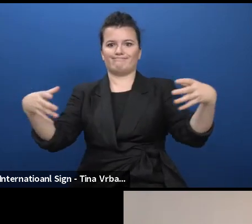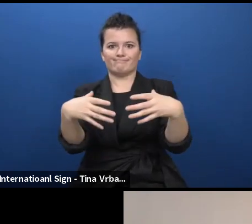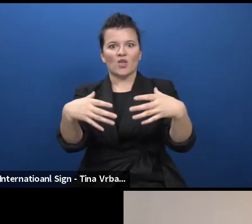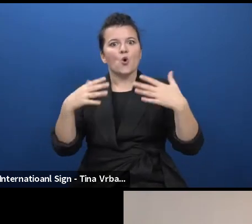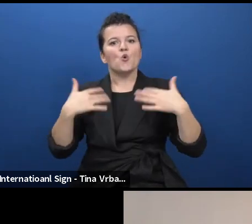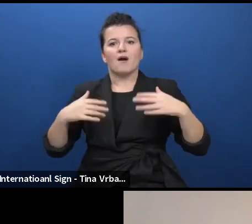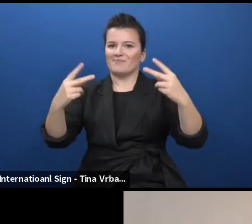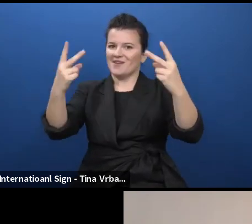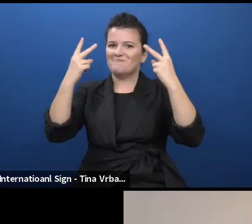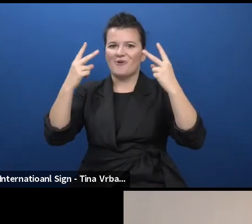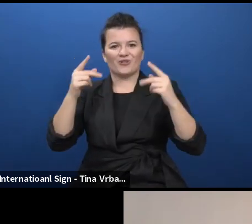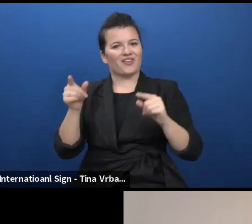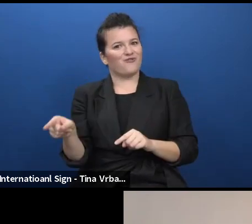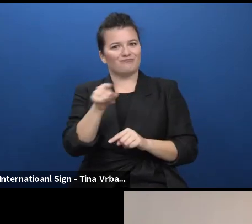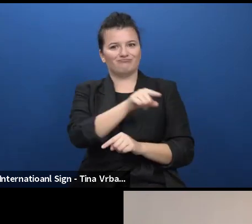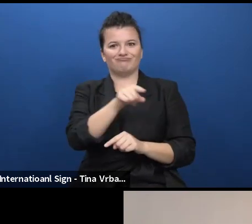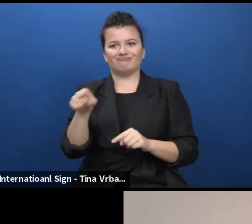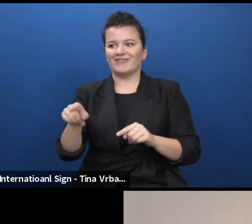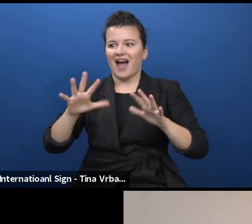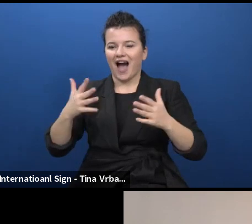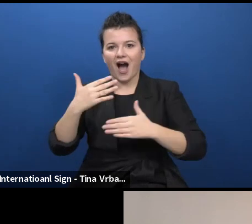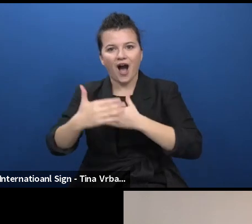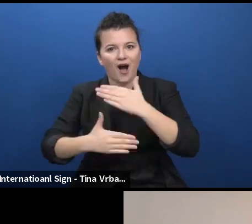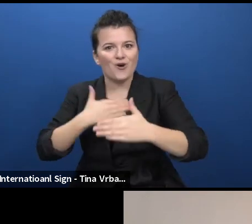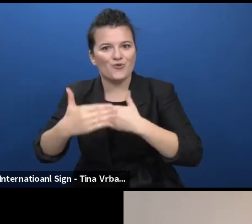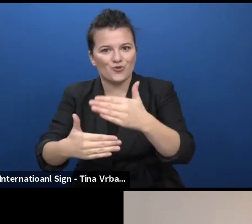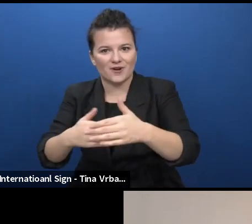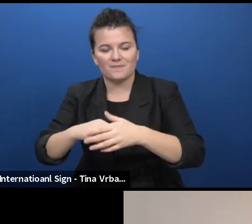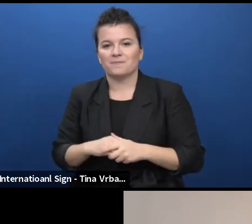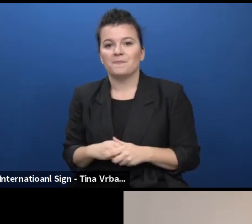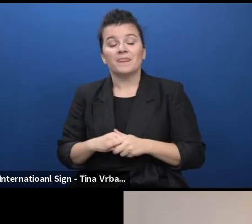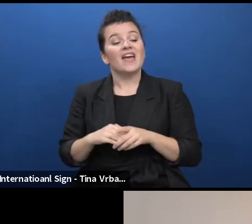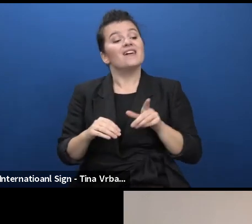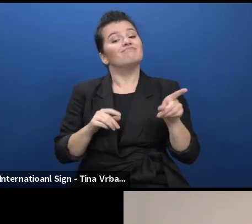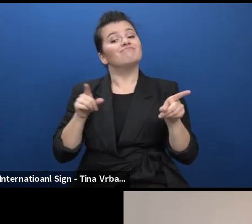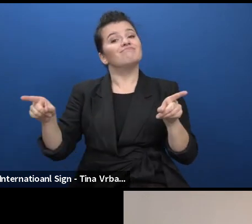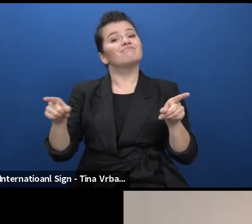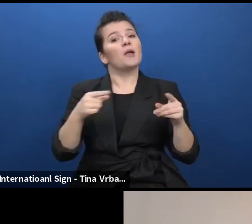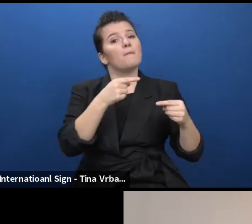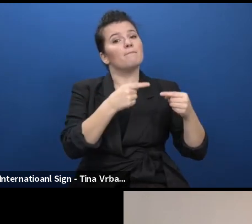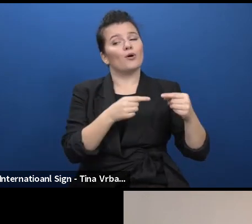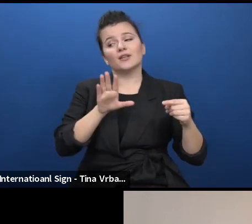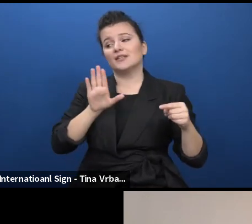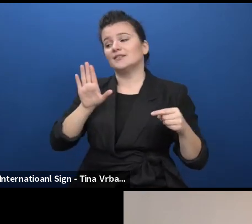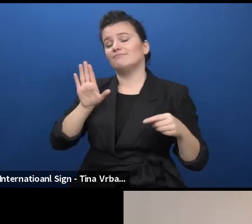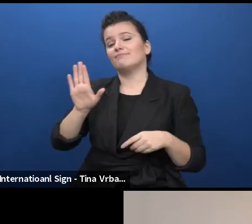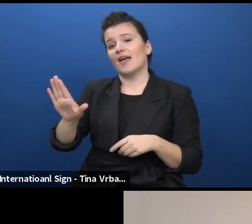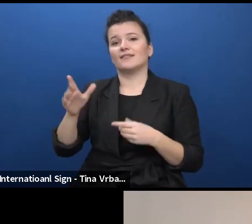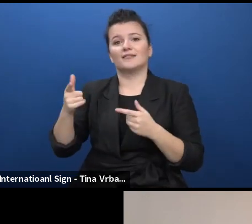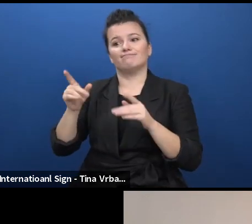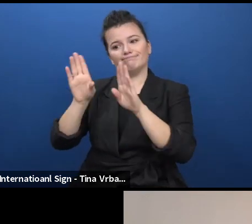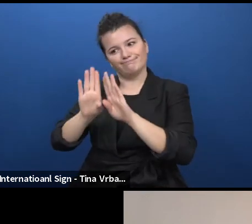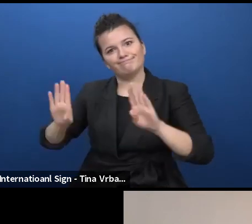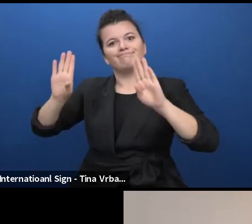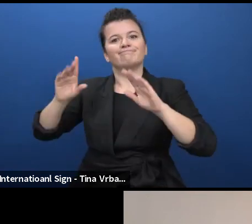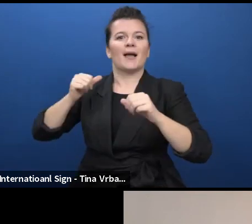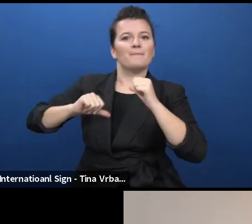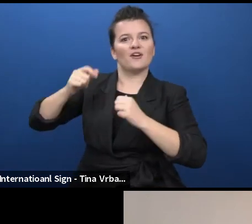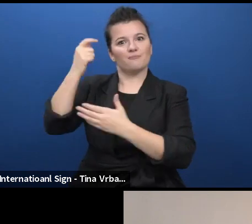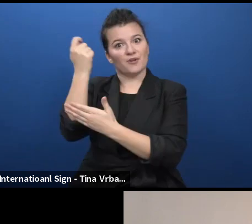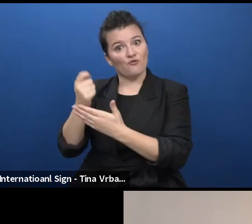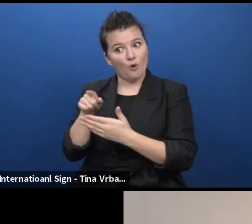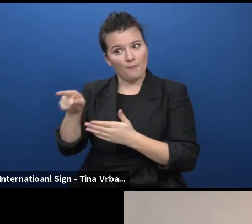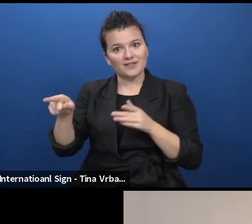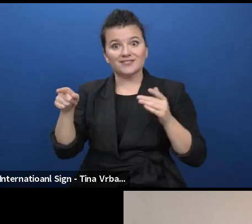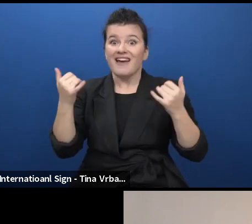the contact and dialogue between the sector and the policy makers is even more important right now as we are going